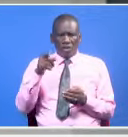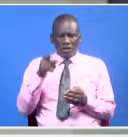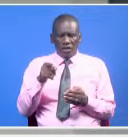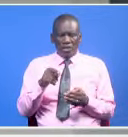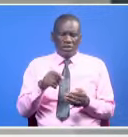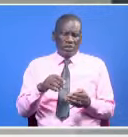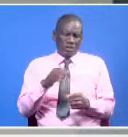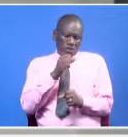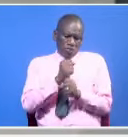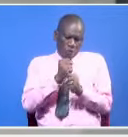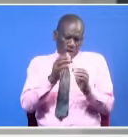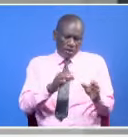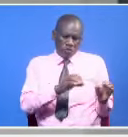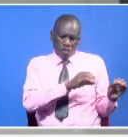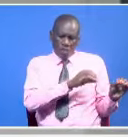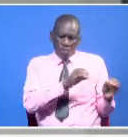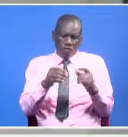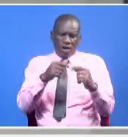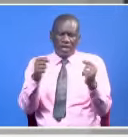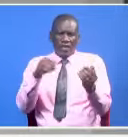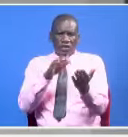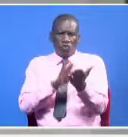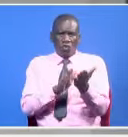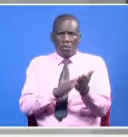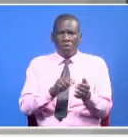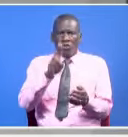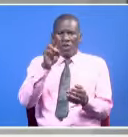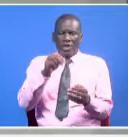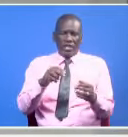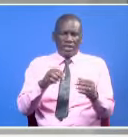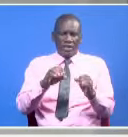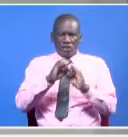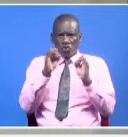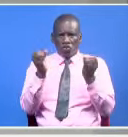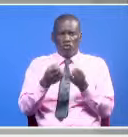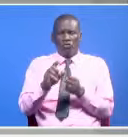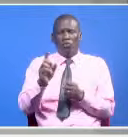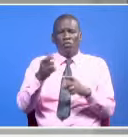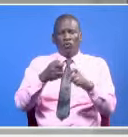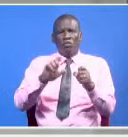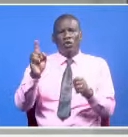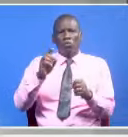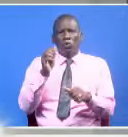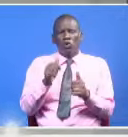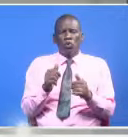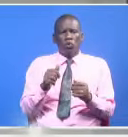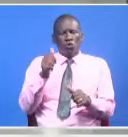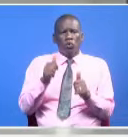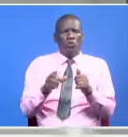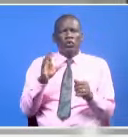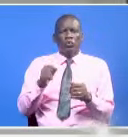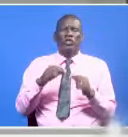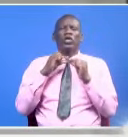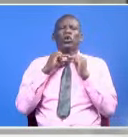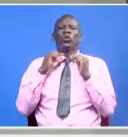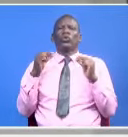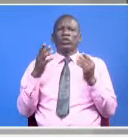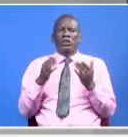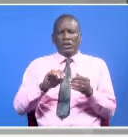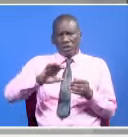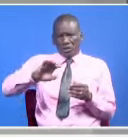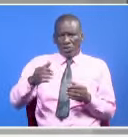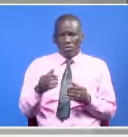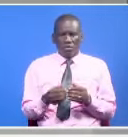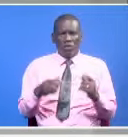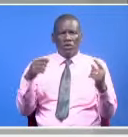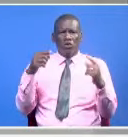moved against the recommendation of the UN agencies from Nairobi, which was the preferred host city,